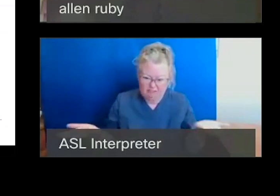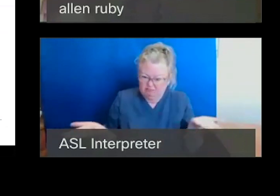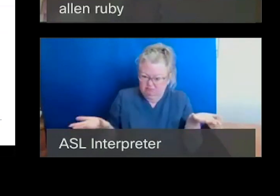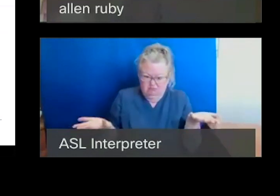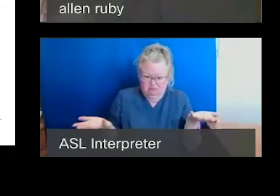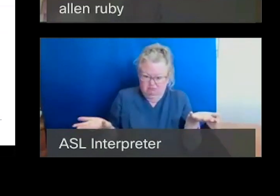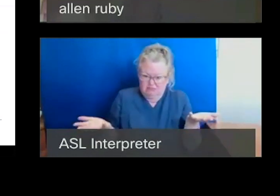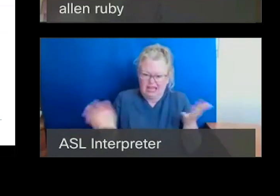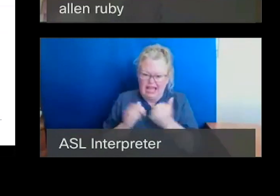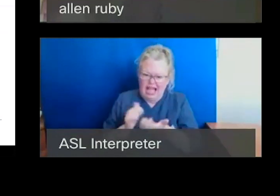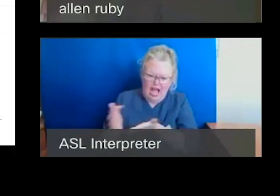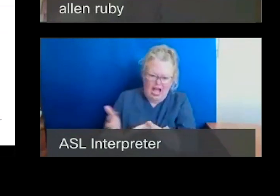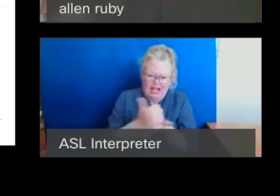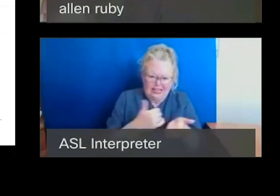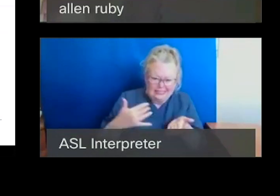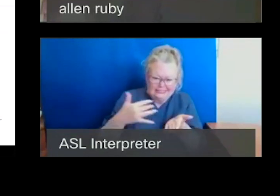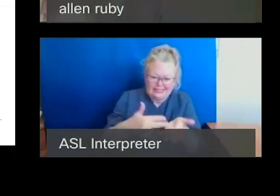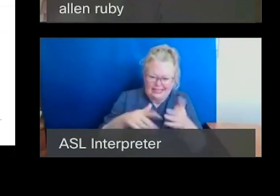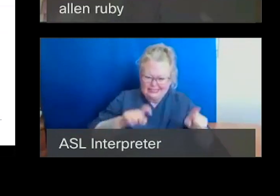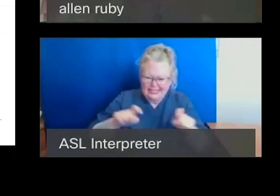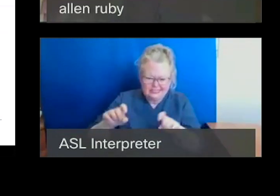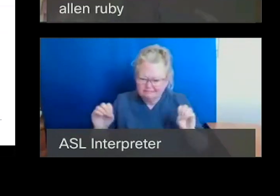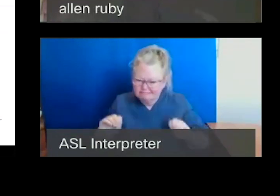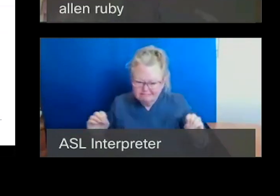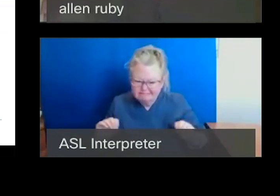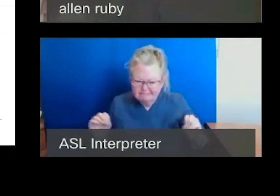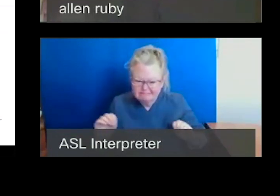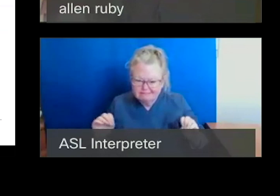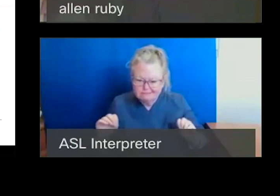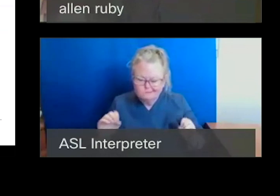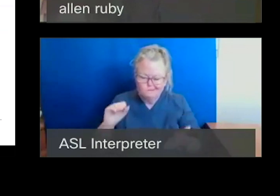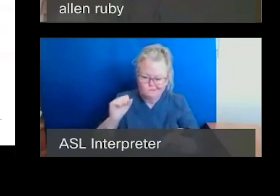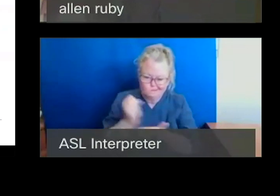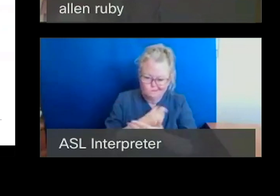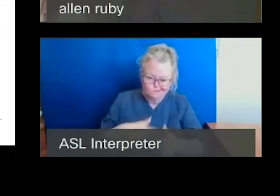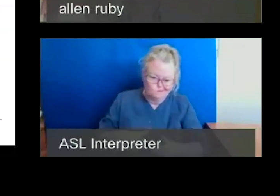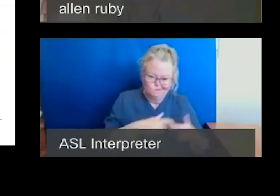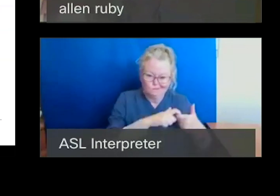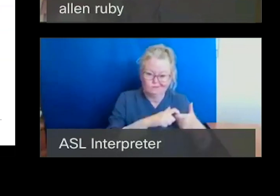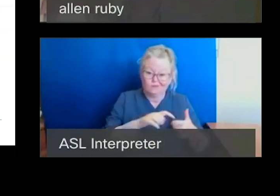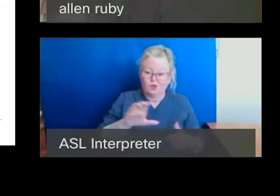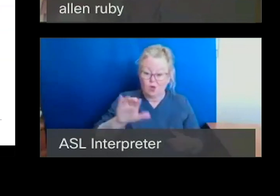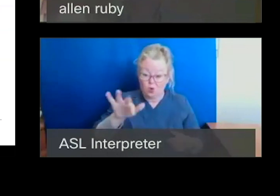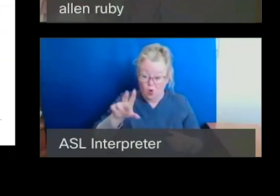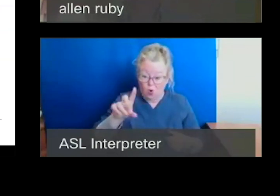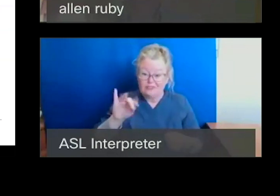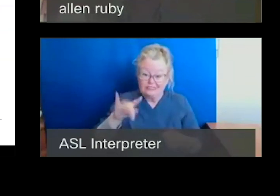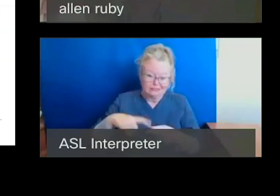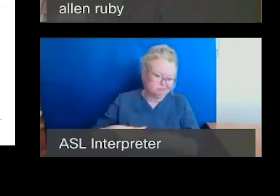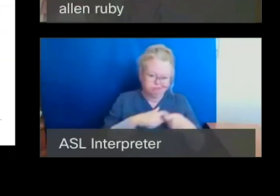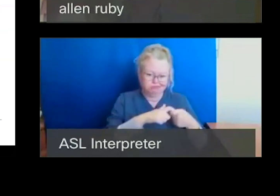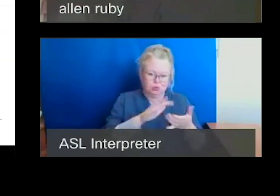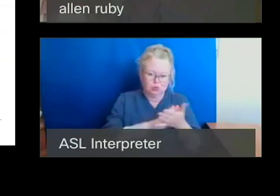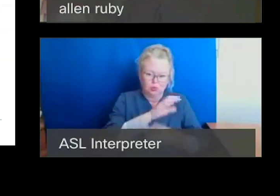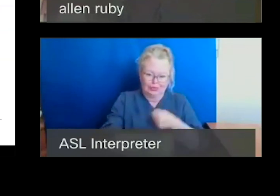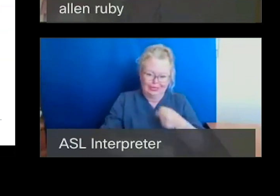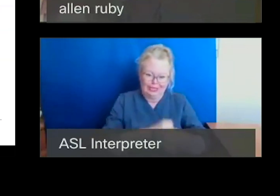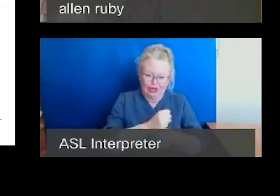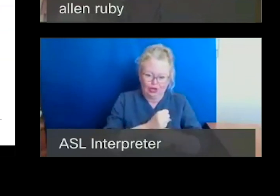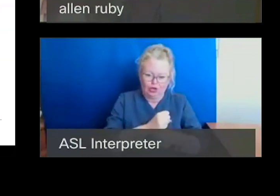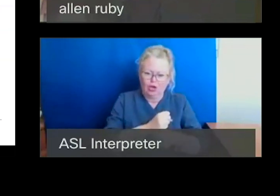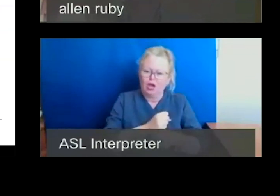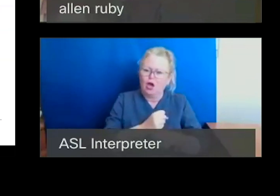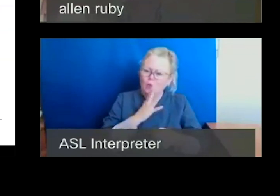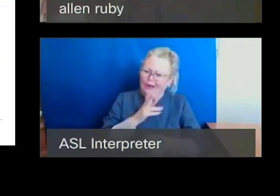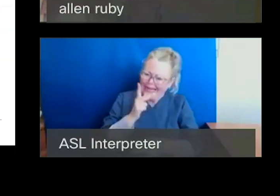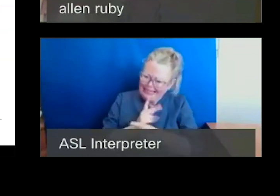or even pose the possibility that if it's highly interrupted, We just have to shut that down. That will just stop the